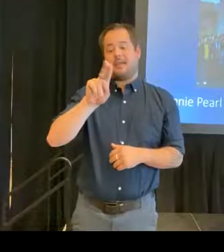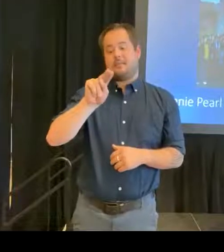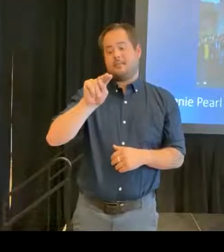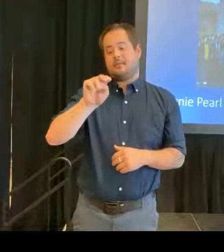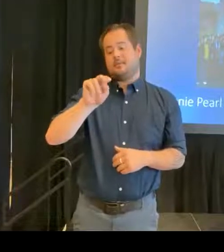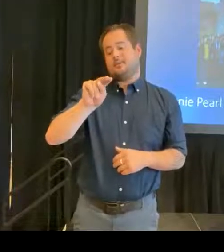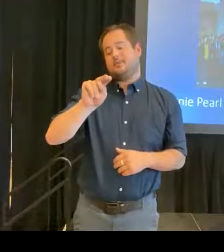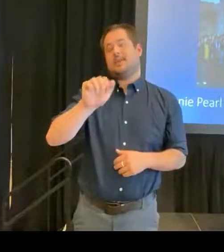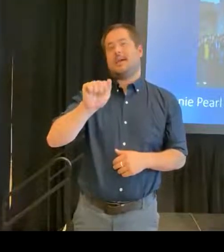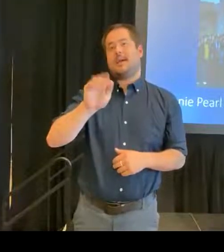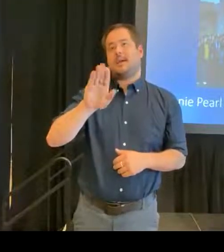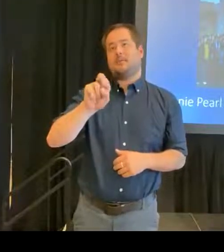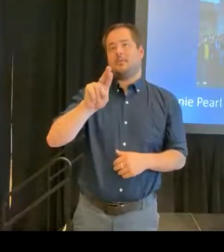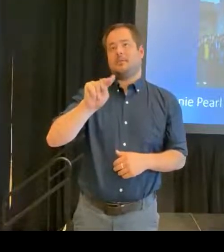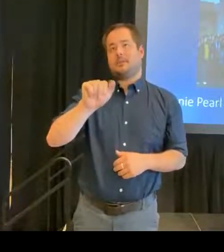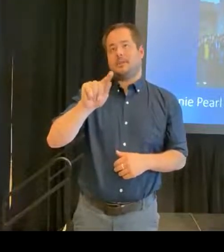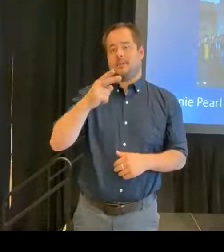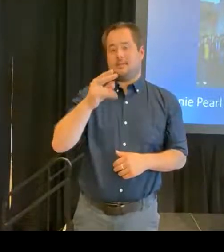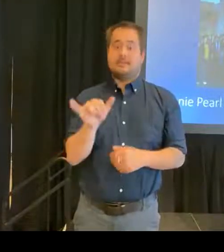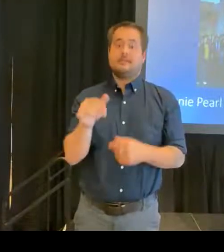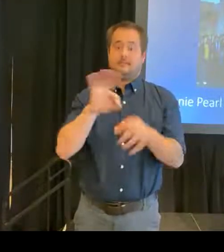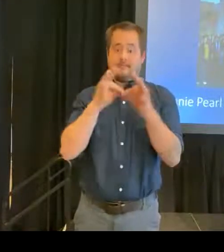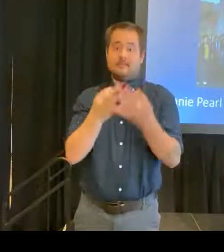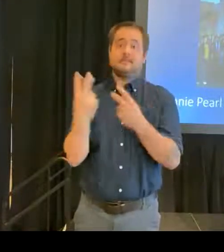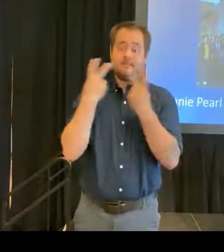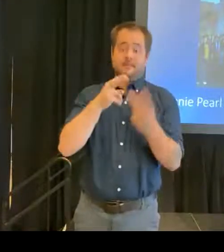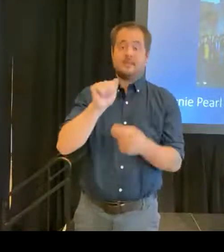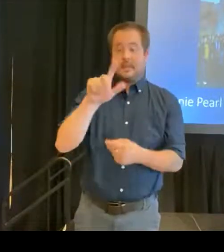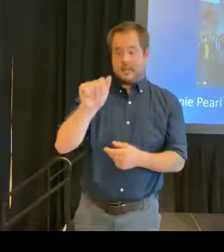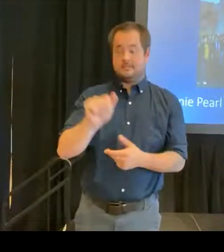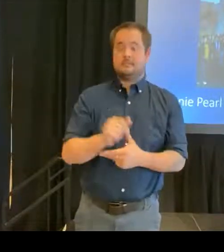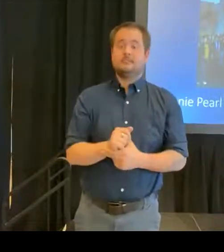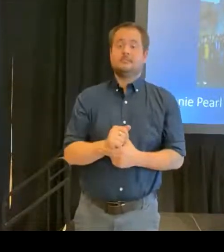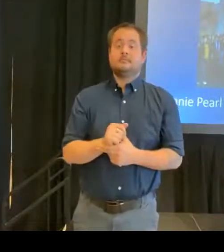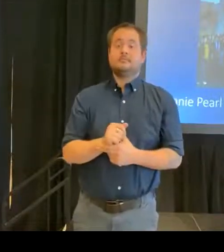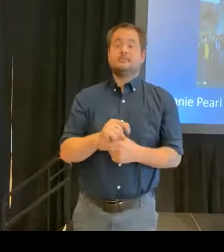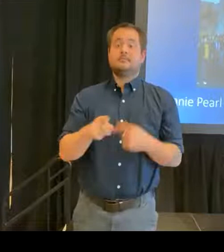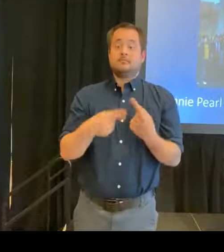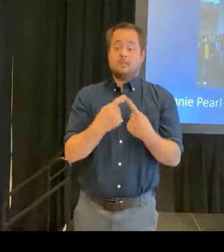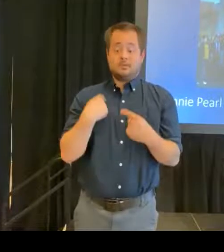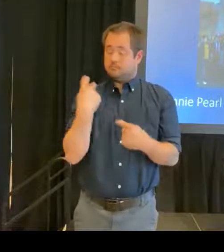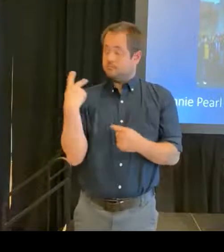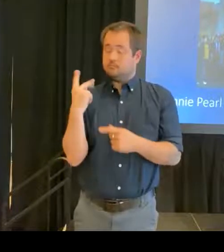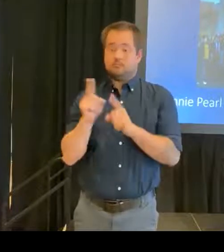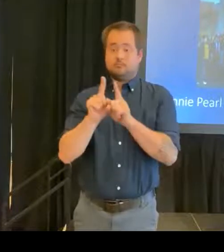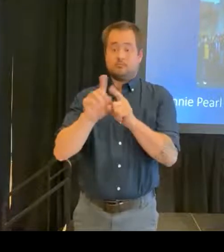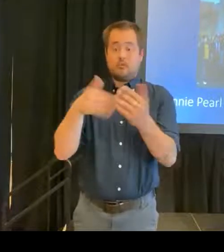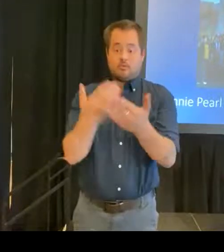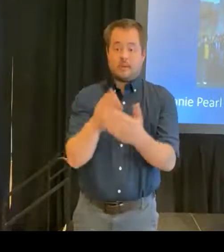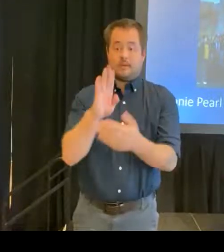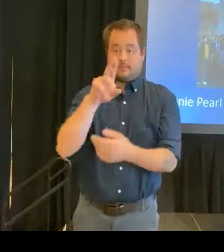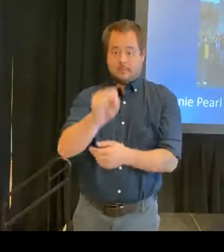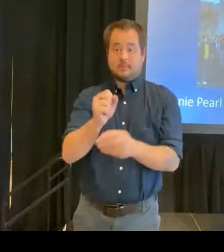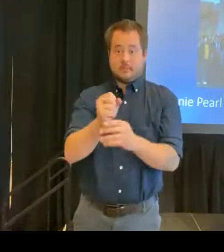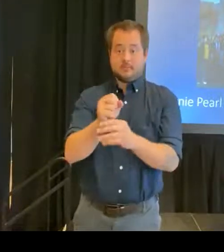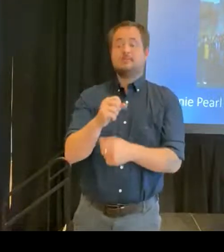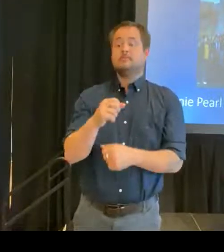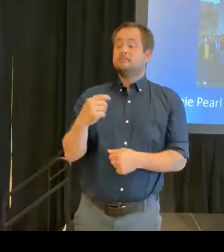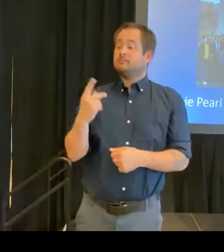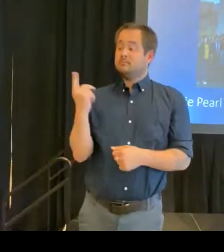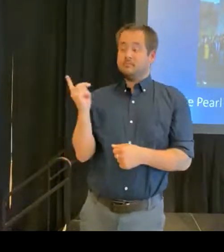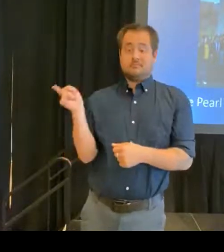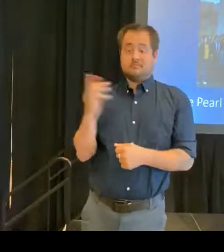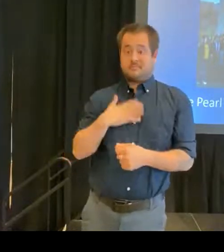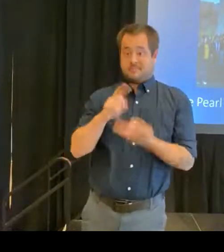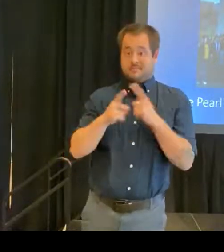anyway, when we get there to the bus station, she gets bored and leaves because there's a police line up. We can't